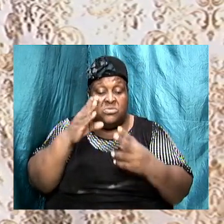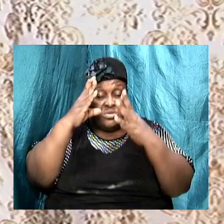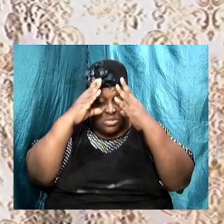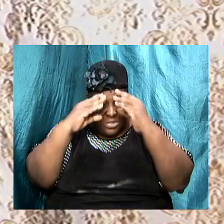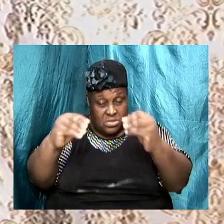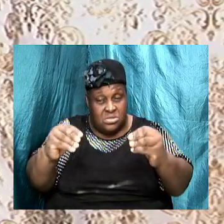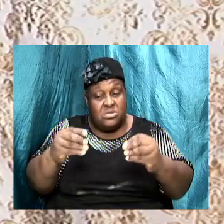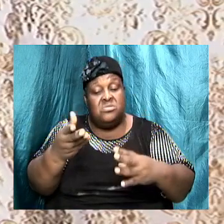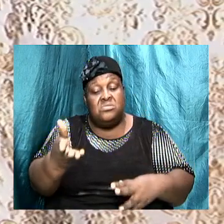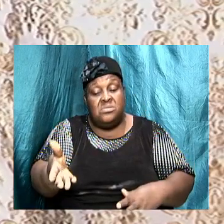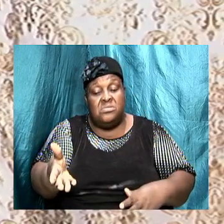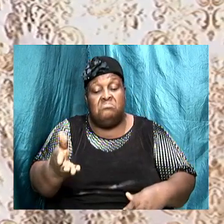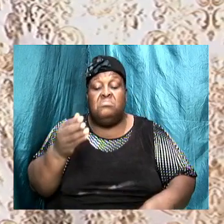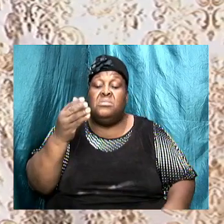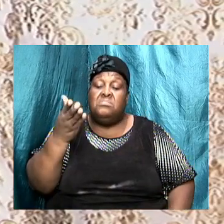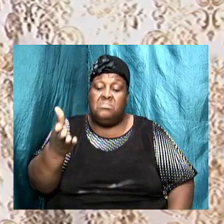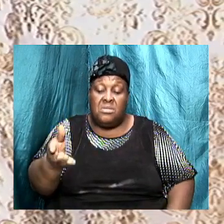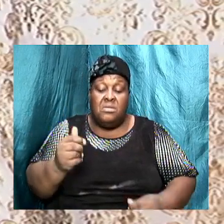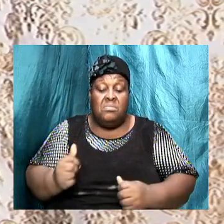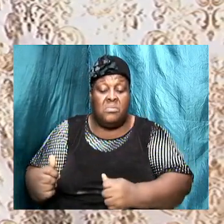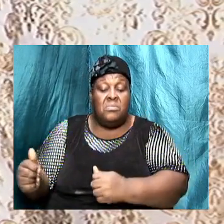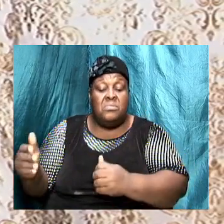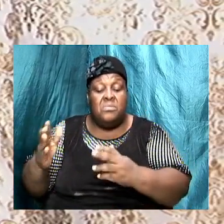And these men,